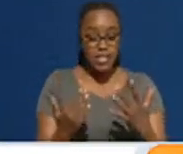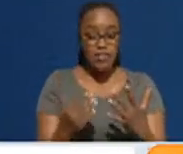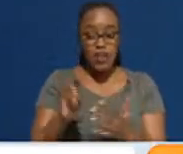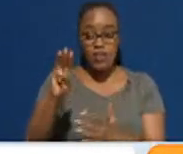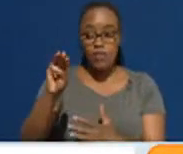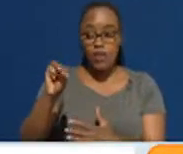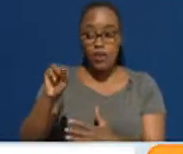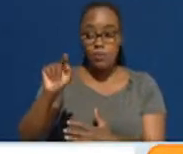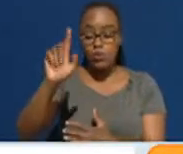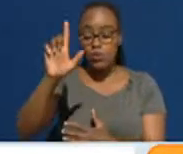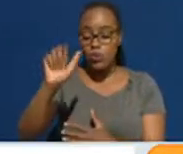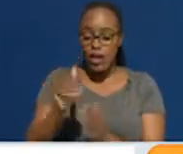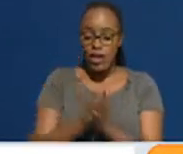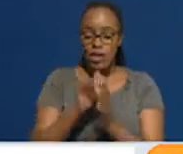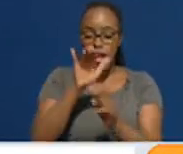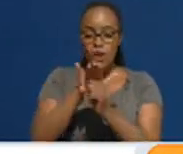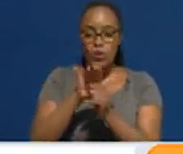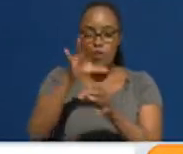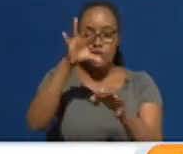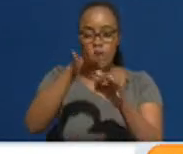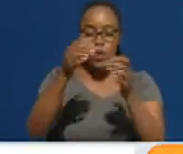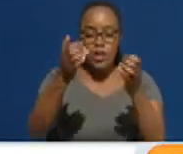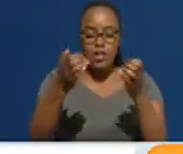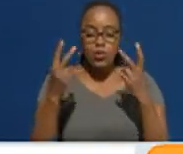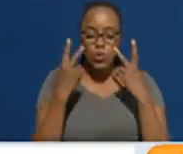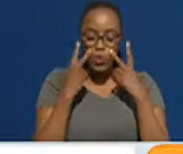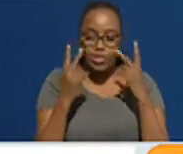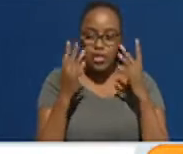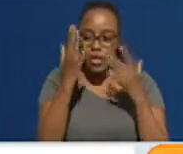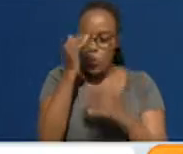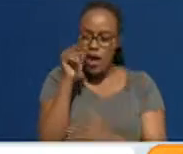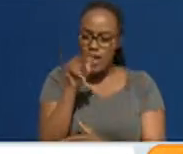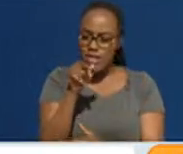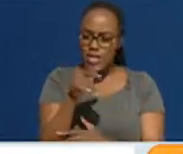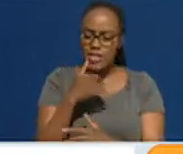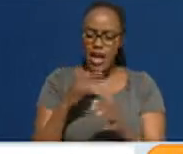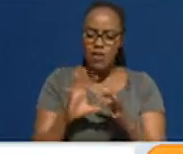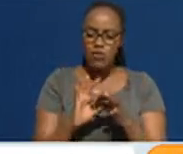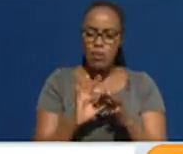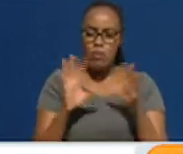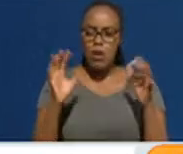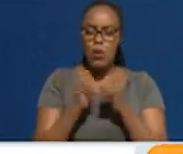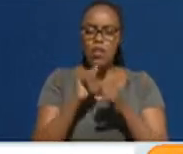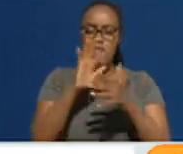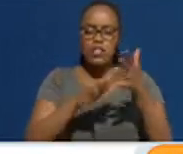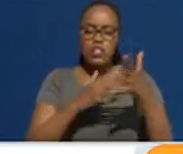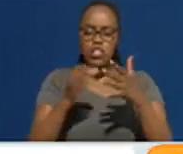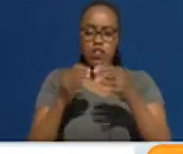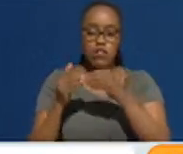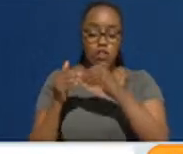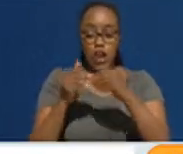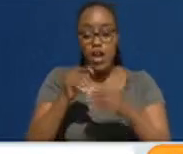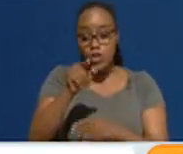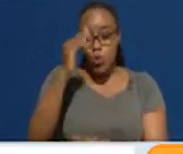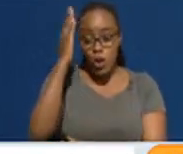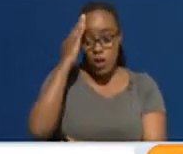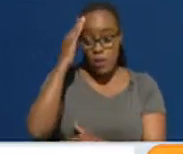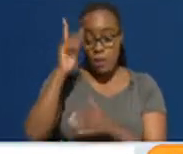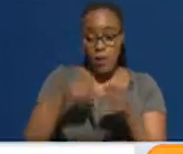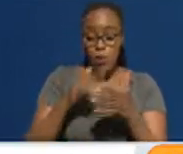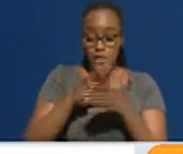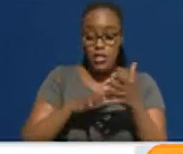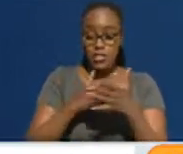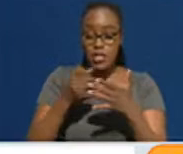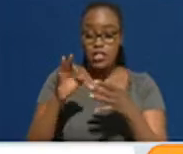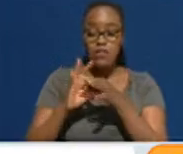Mutula and I and many others who have been elected, we need to see why is this great disconnect with our structures of governance. Remember, we have structures